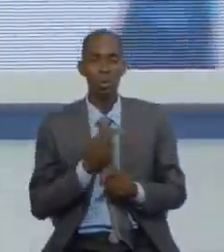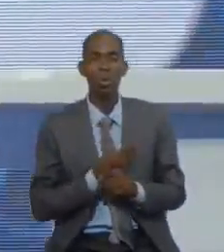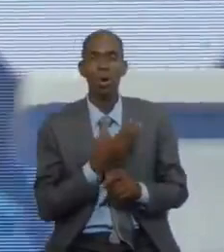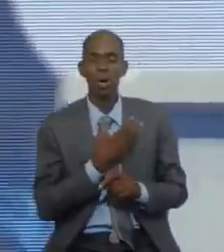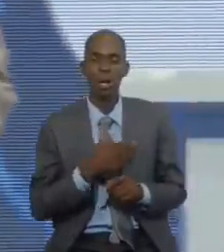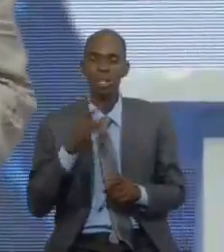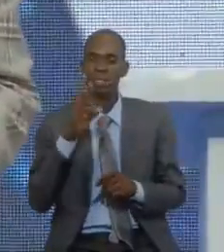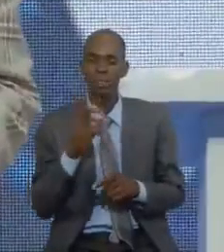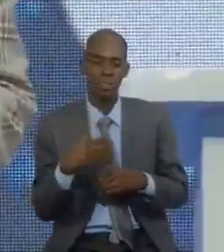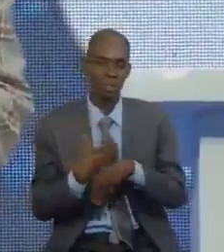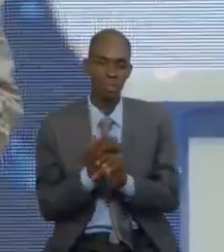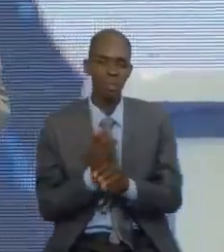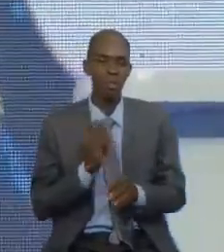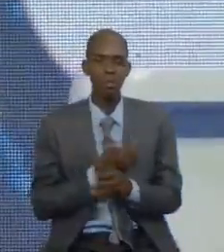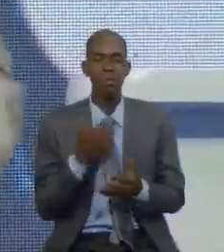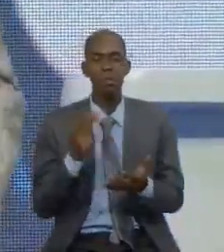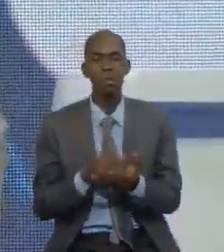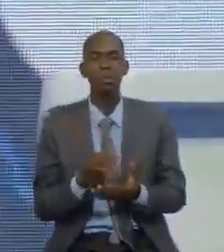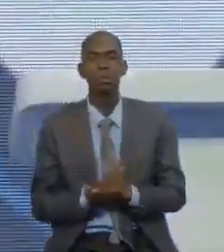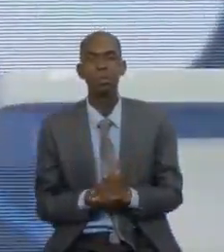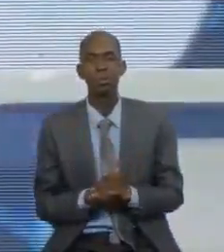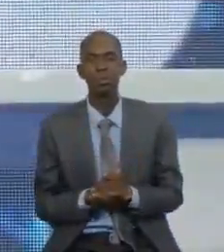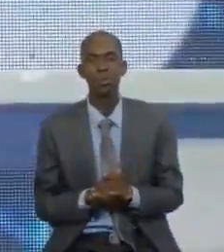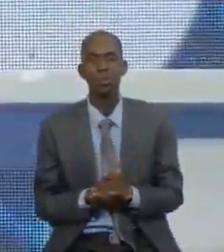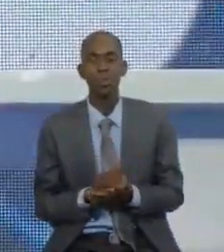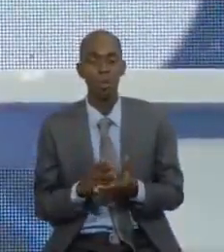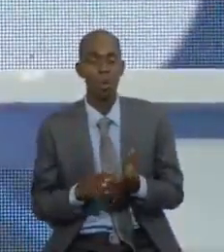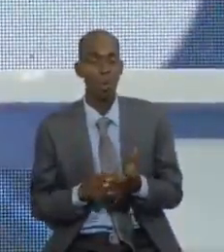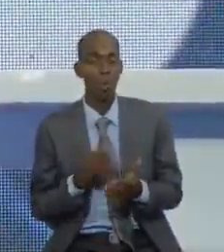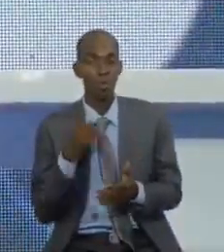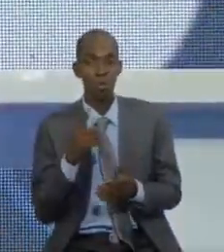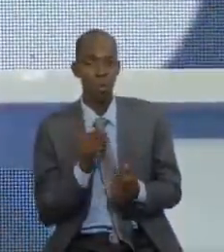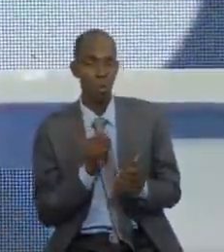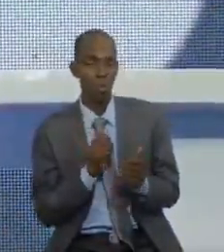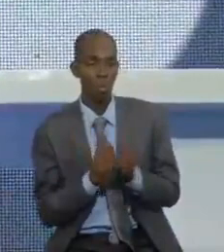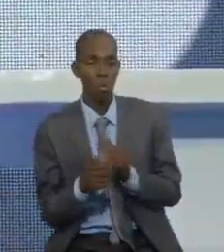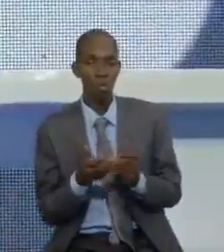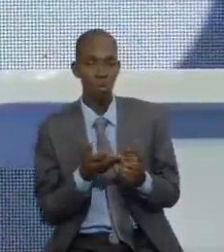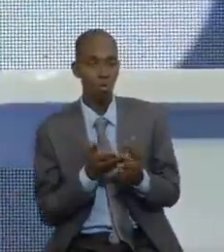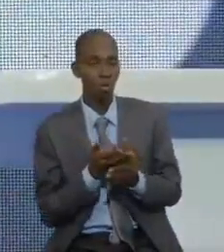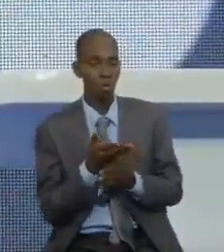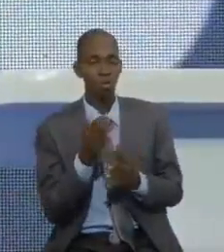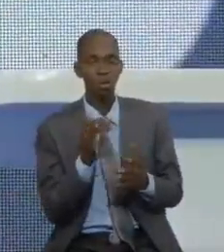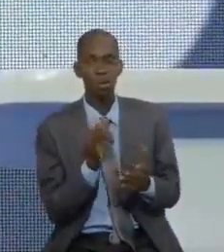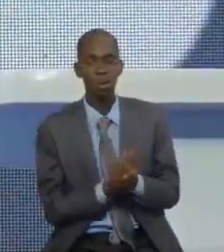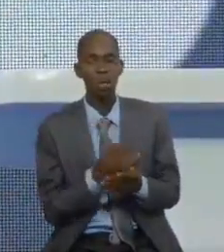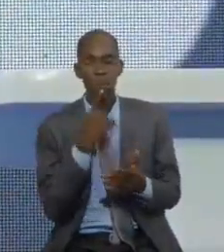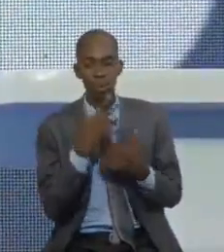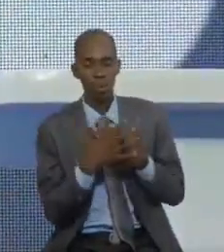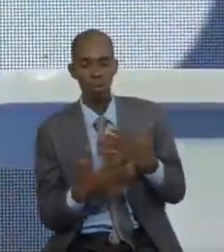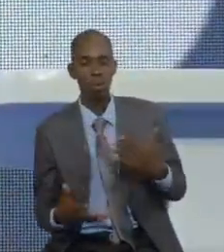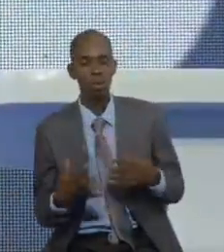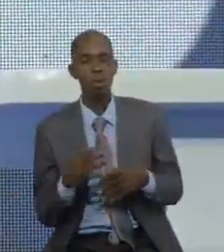recreate us. He wants to pass through that bloodline of Jesus